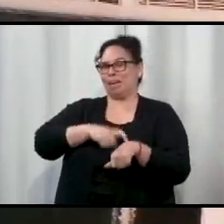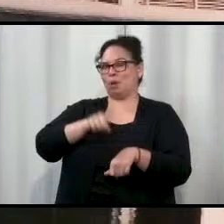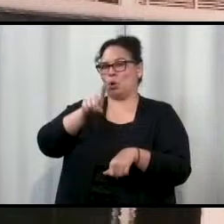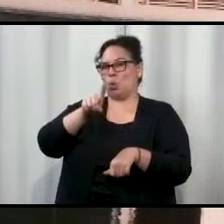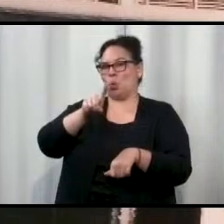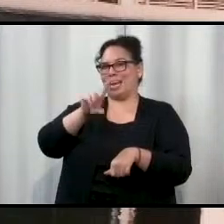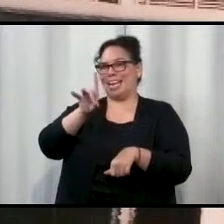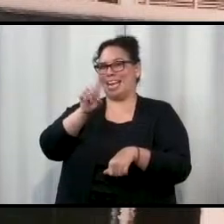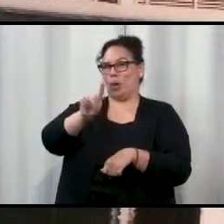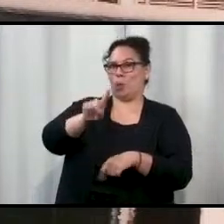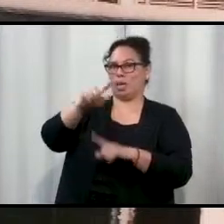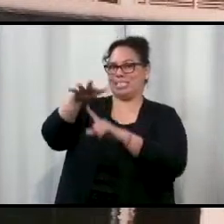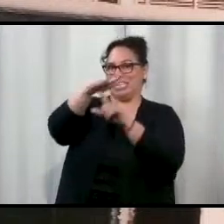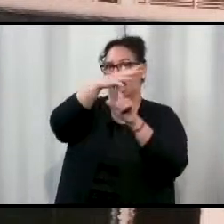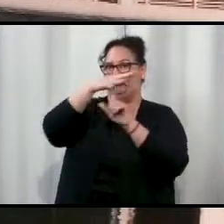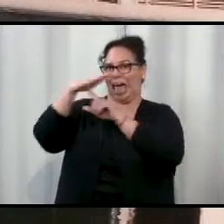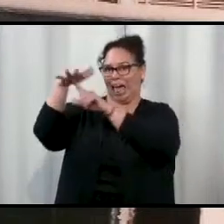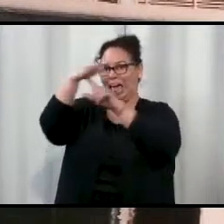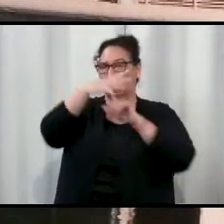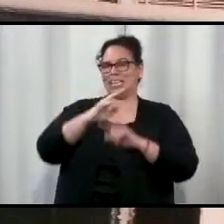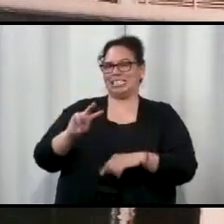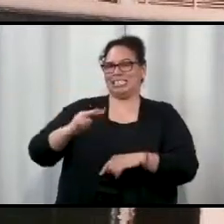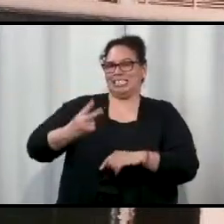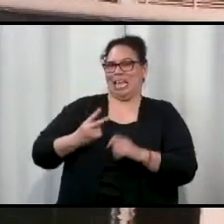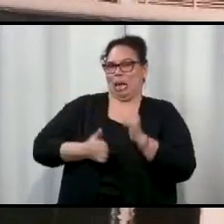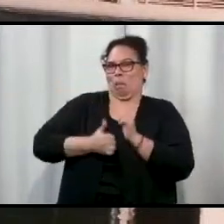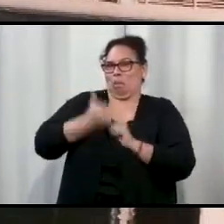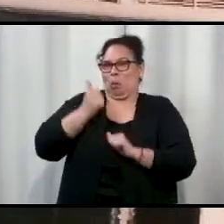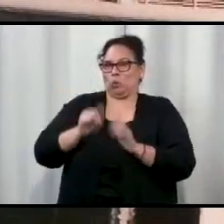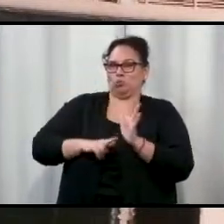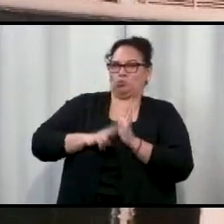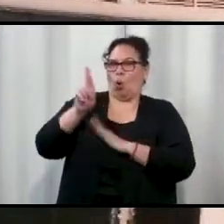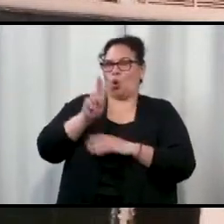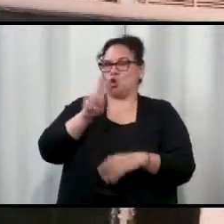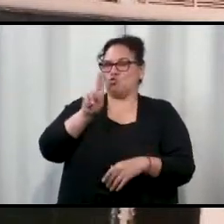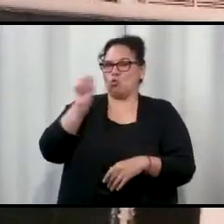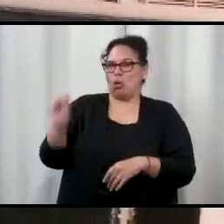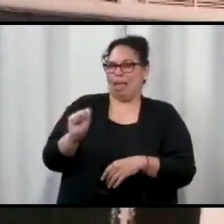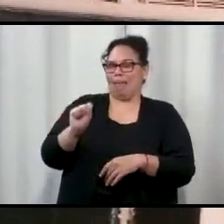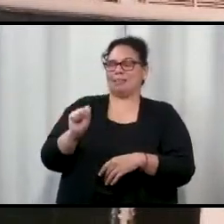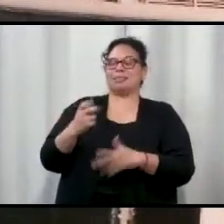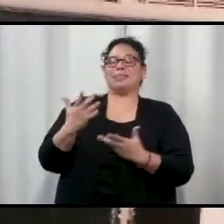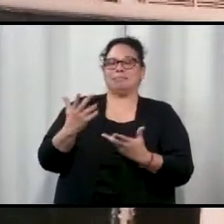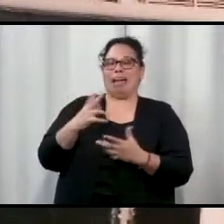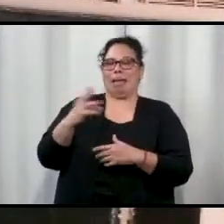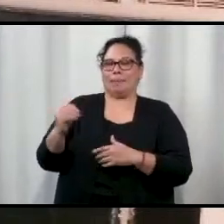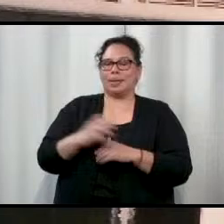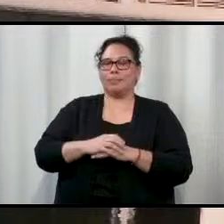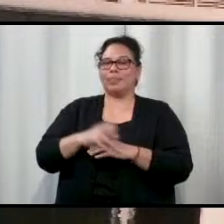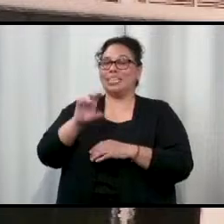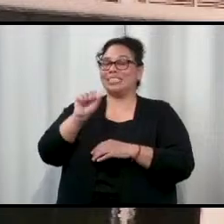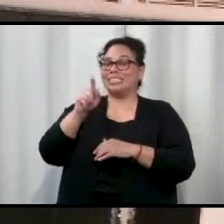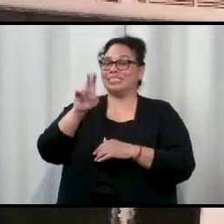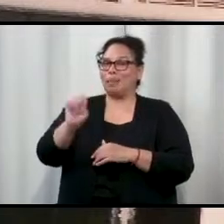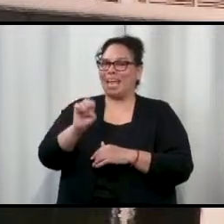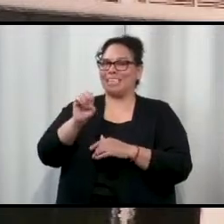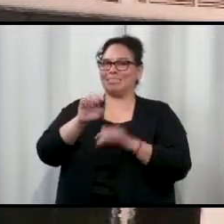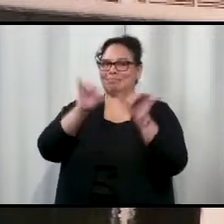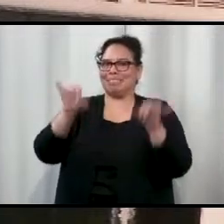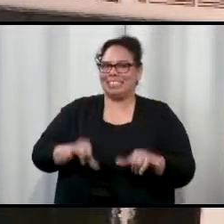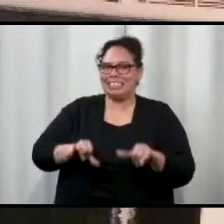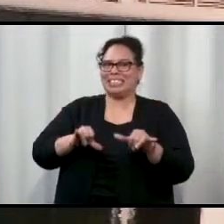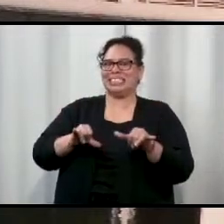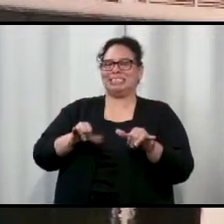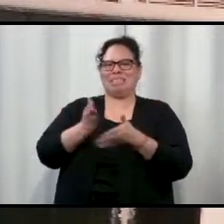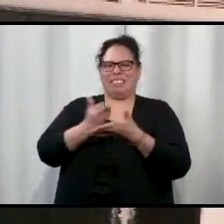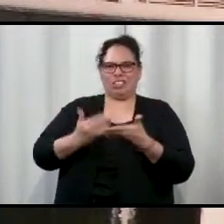181 satellites to orbit. We are the second most launched U.S. rocket. But the Space Systems division, I think, is really where